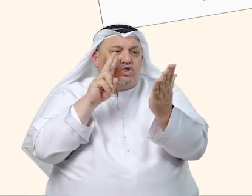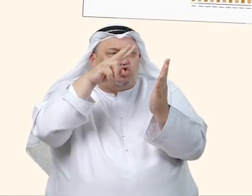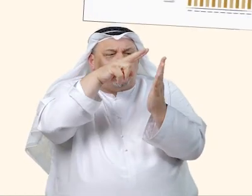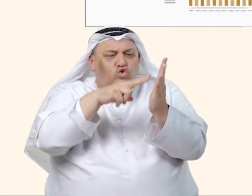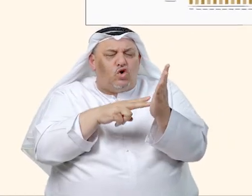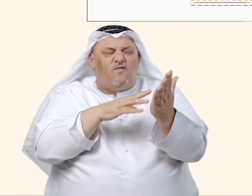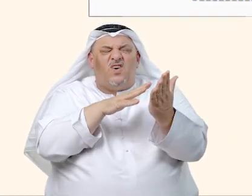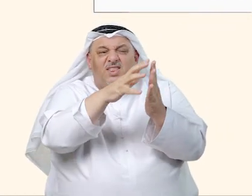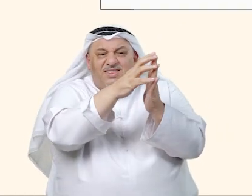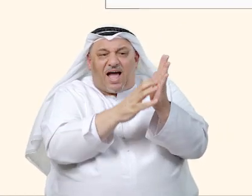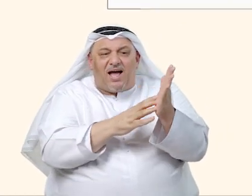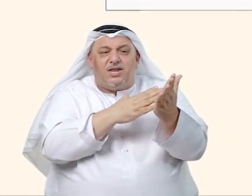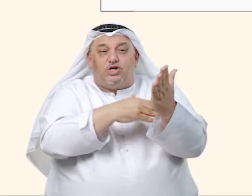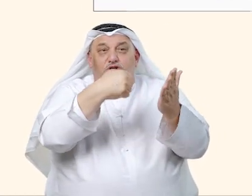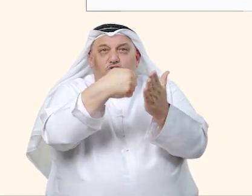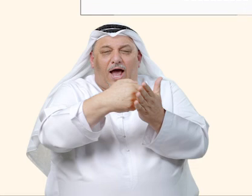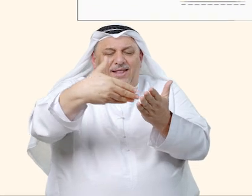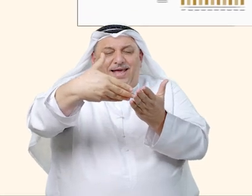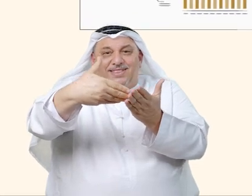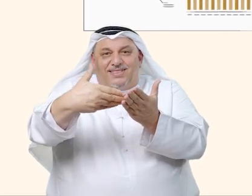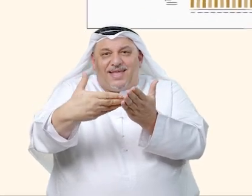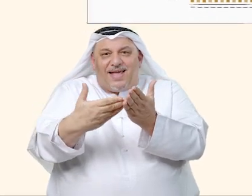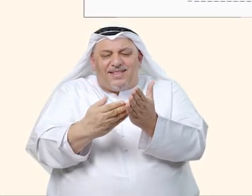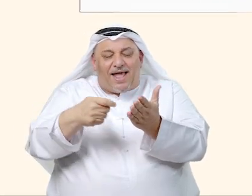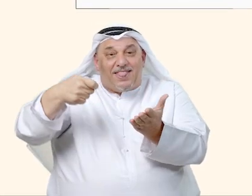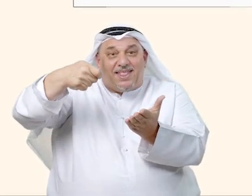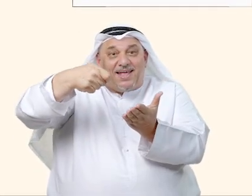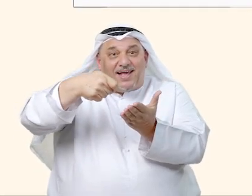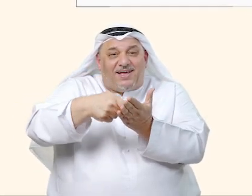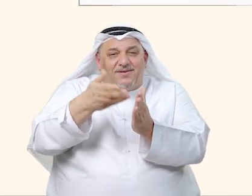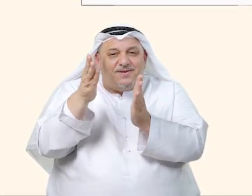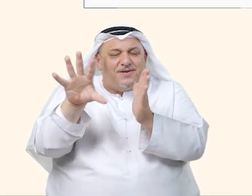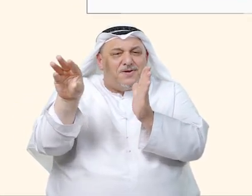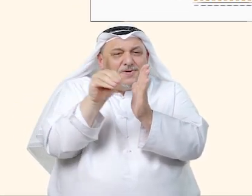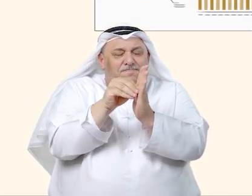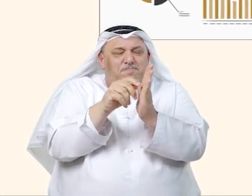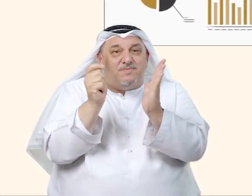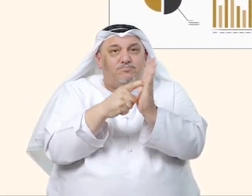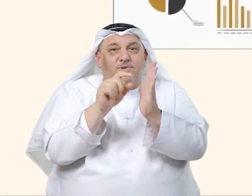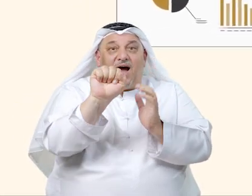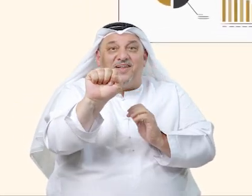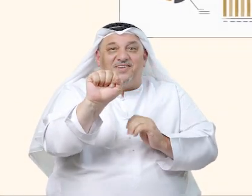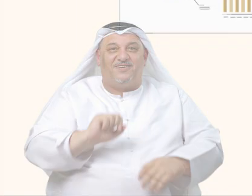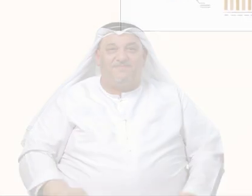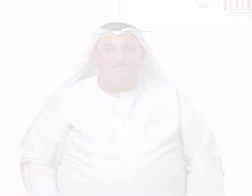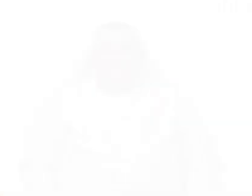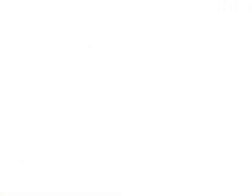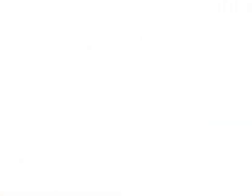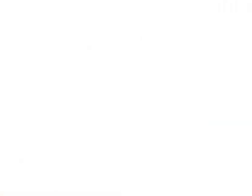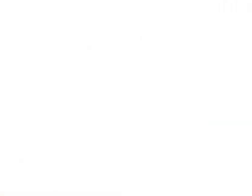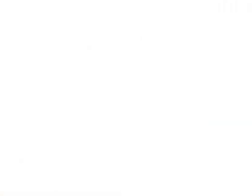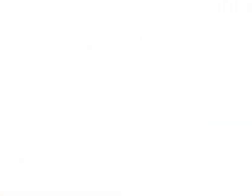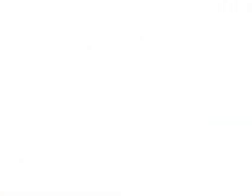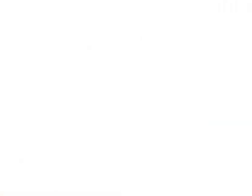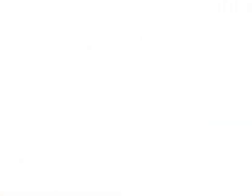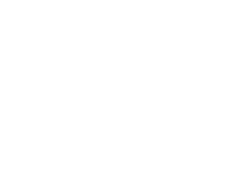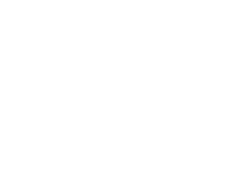also view and download all your reports, certificates, and receipts from the end user dashboard.